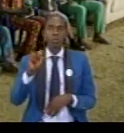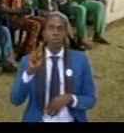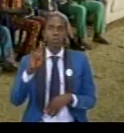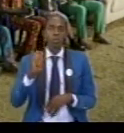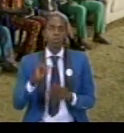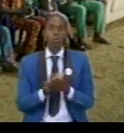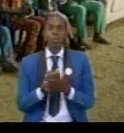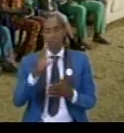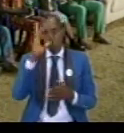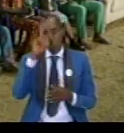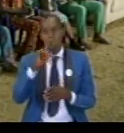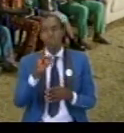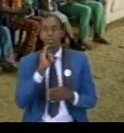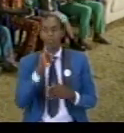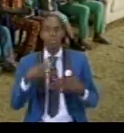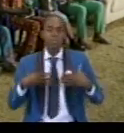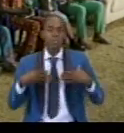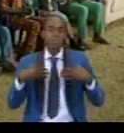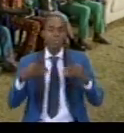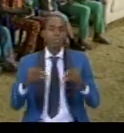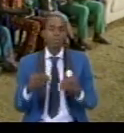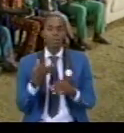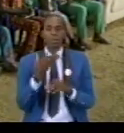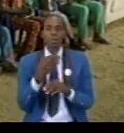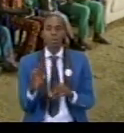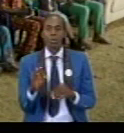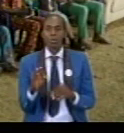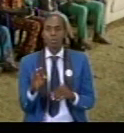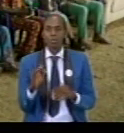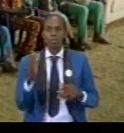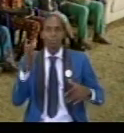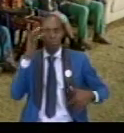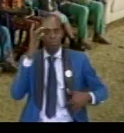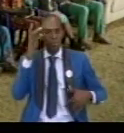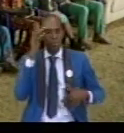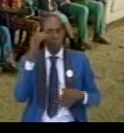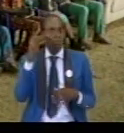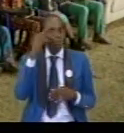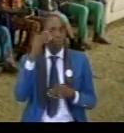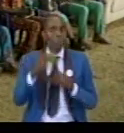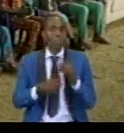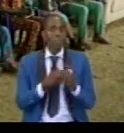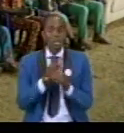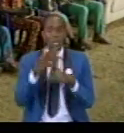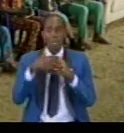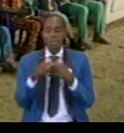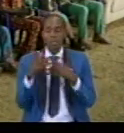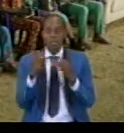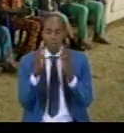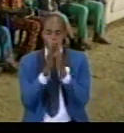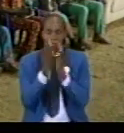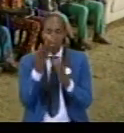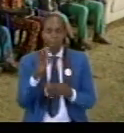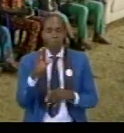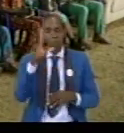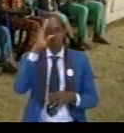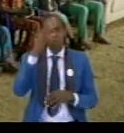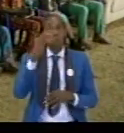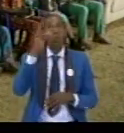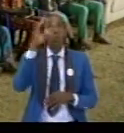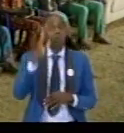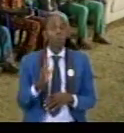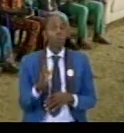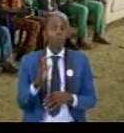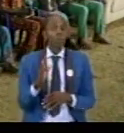had persisted for years. He said, after the prayer of the man of God, Pastor Dr.